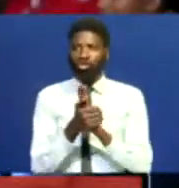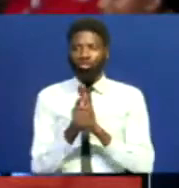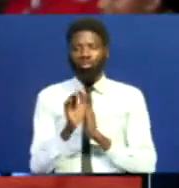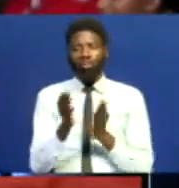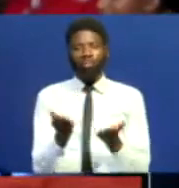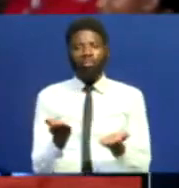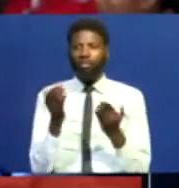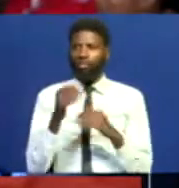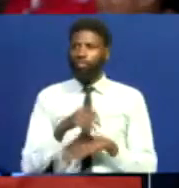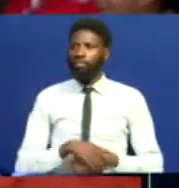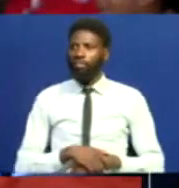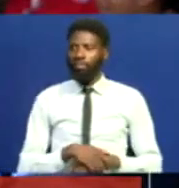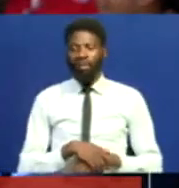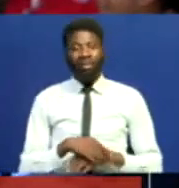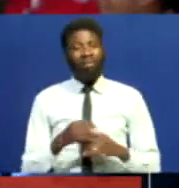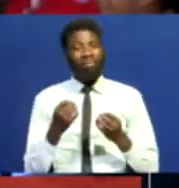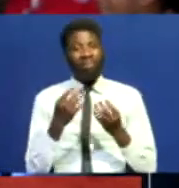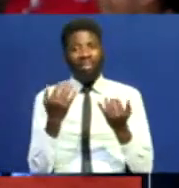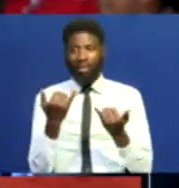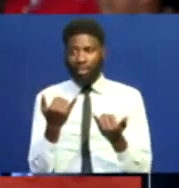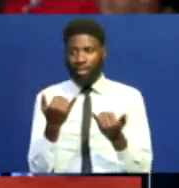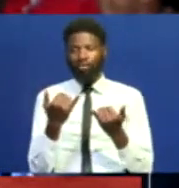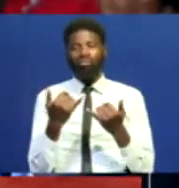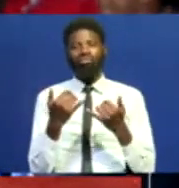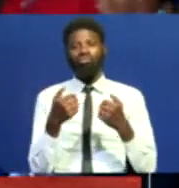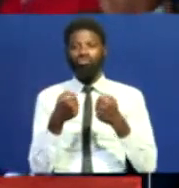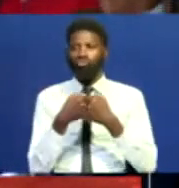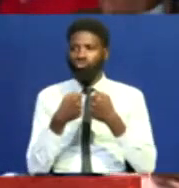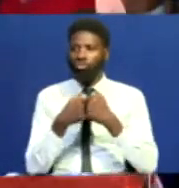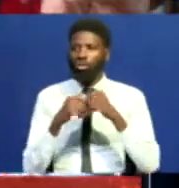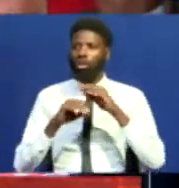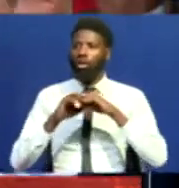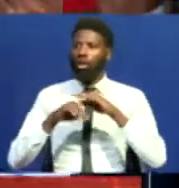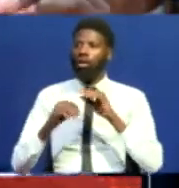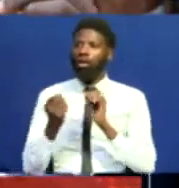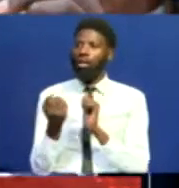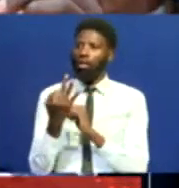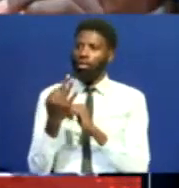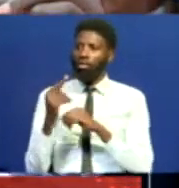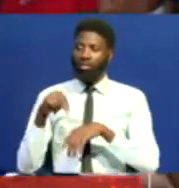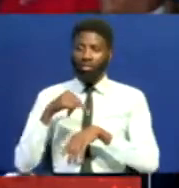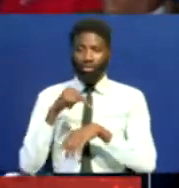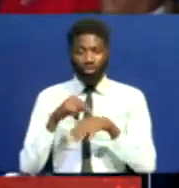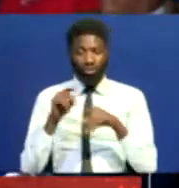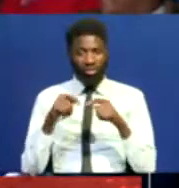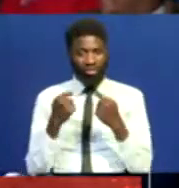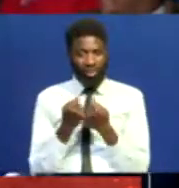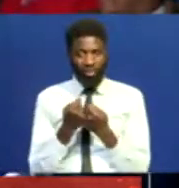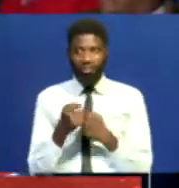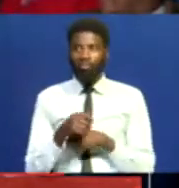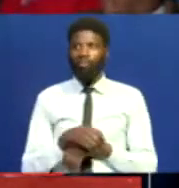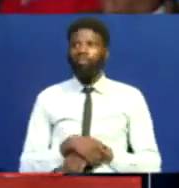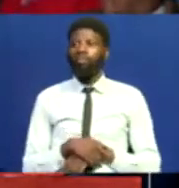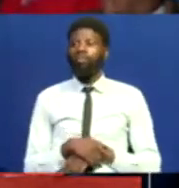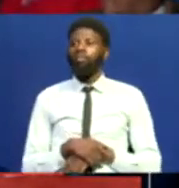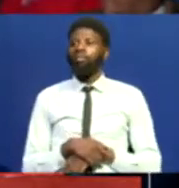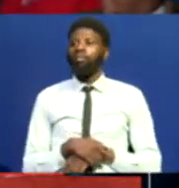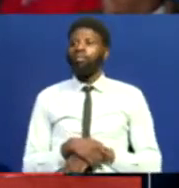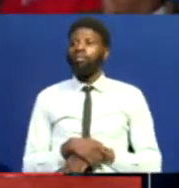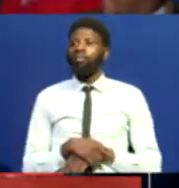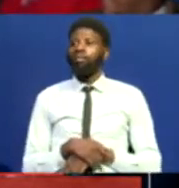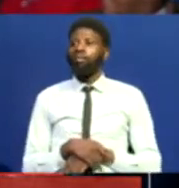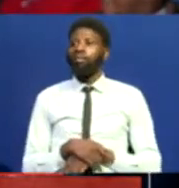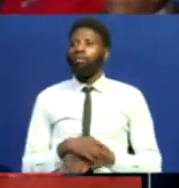Most of them are also now playing for the under-13 national team. And we still